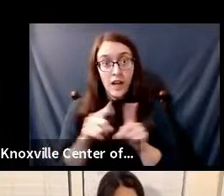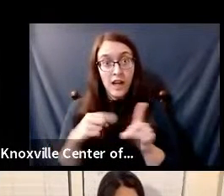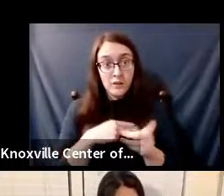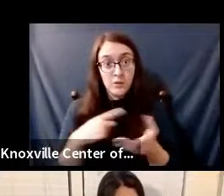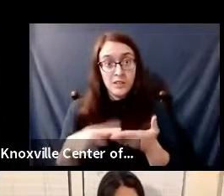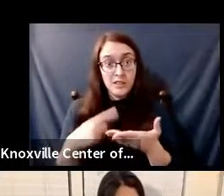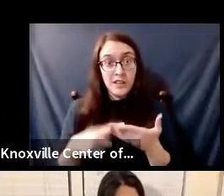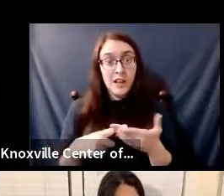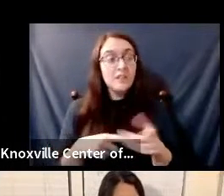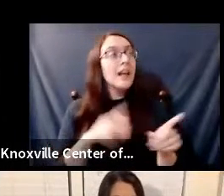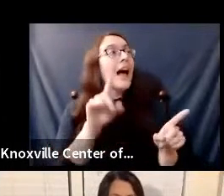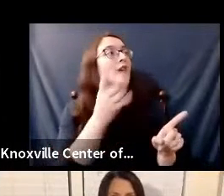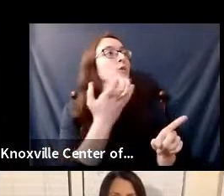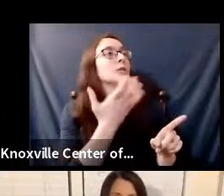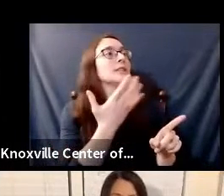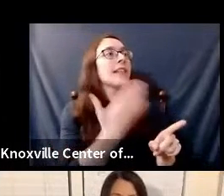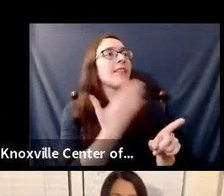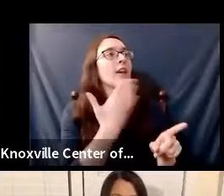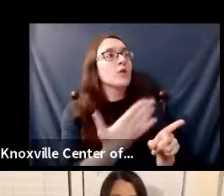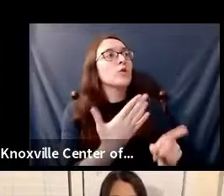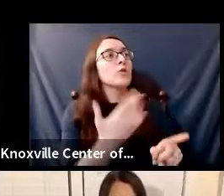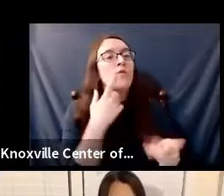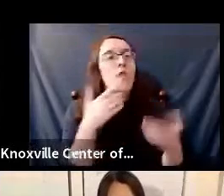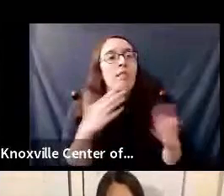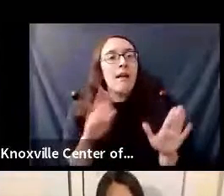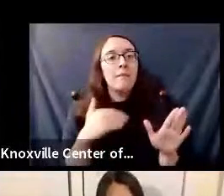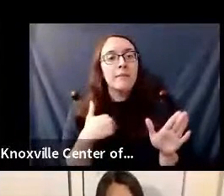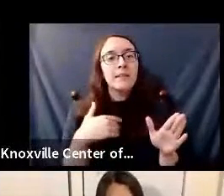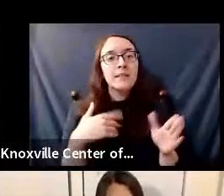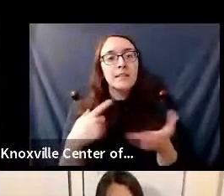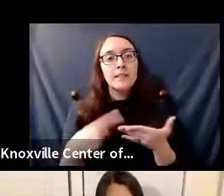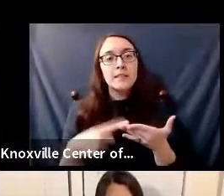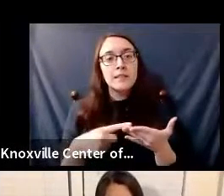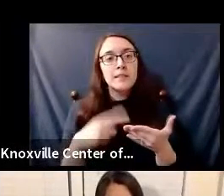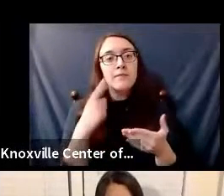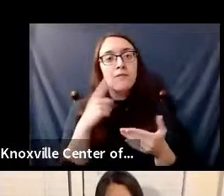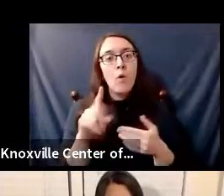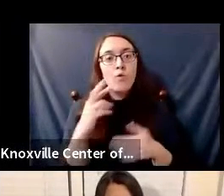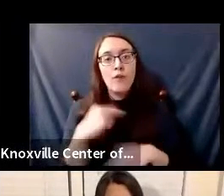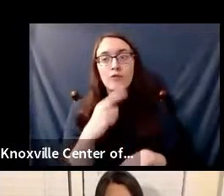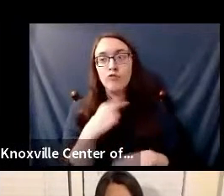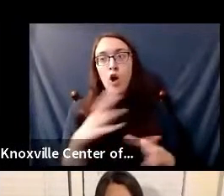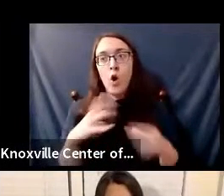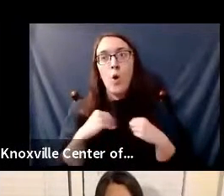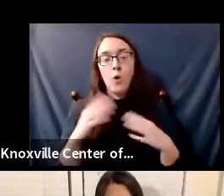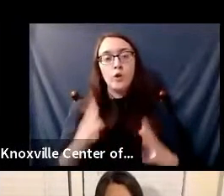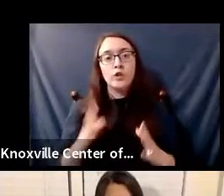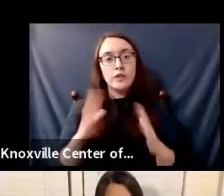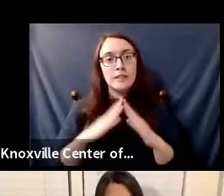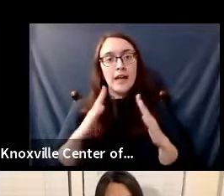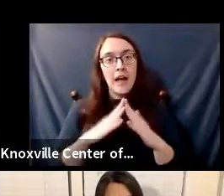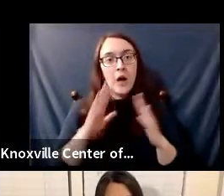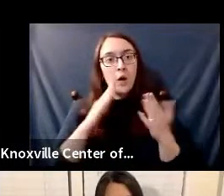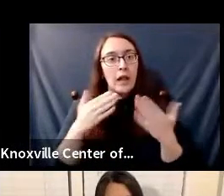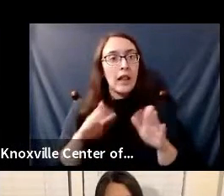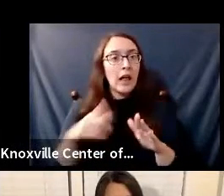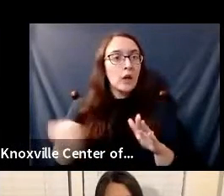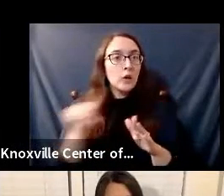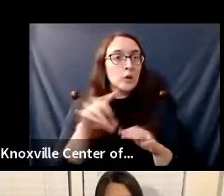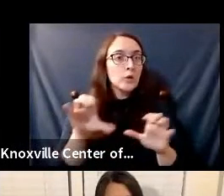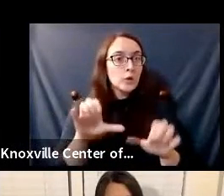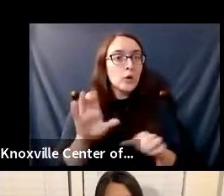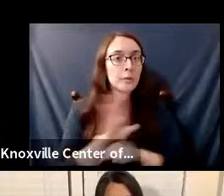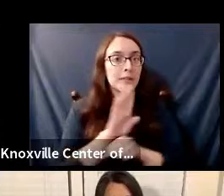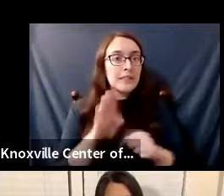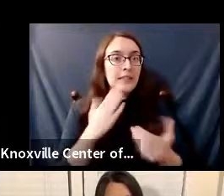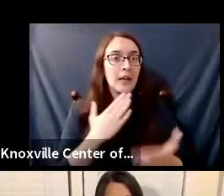I'd just like to say thank you for letting me speak on behalf of the restaurateurs in town, and very much appreciate it. And I will let you do your business tonight, but thank you very, very